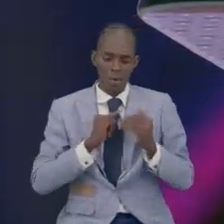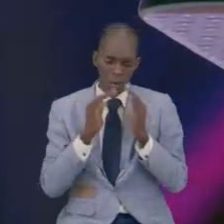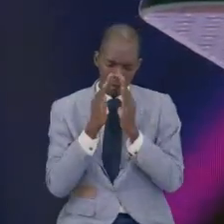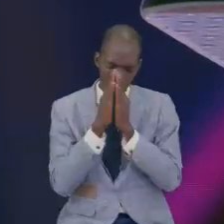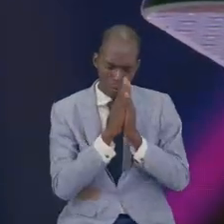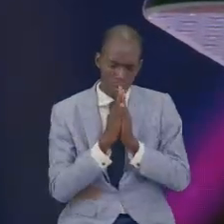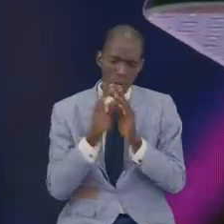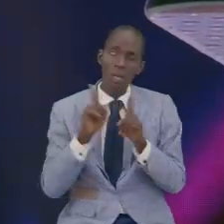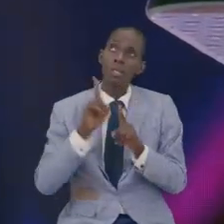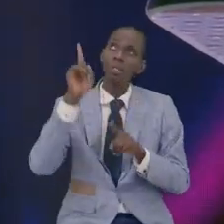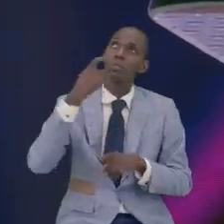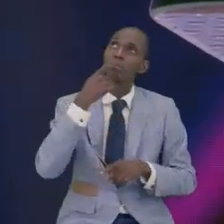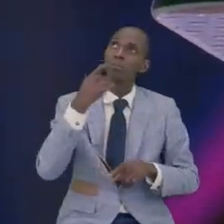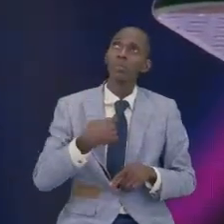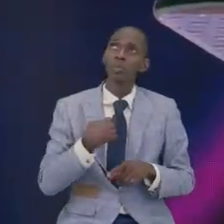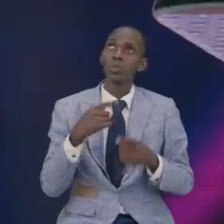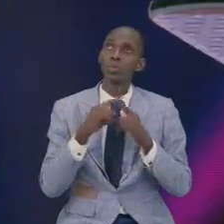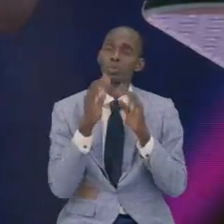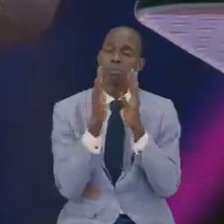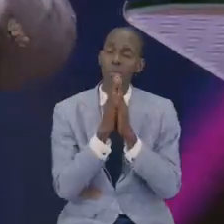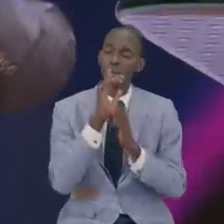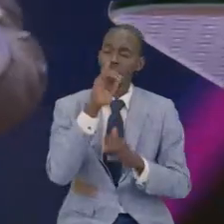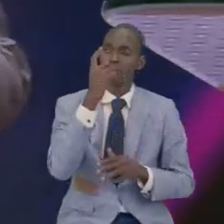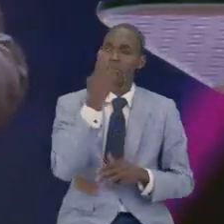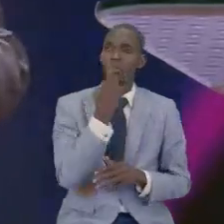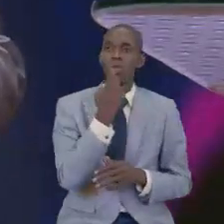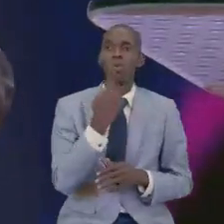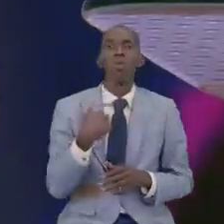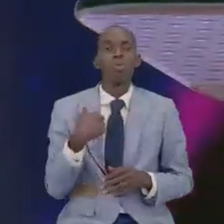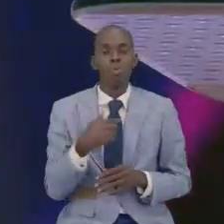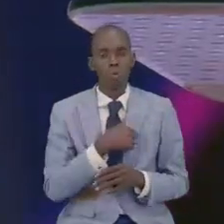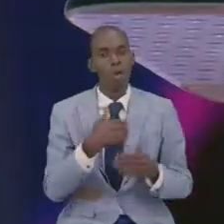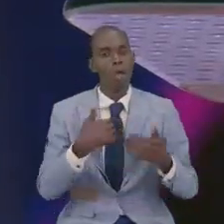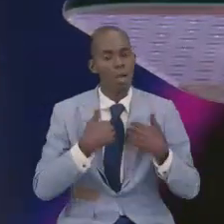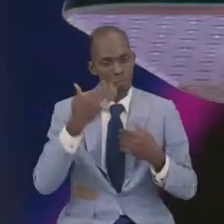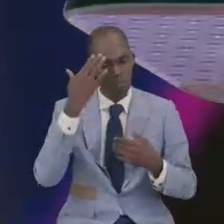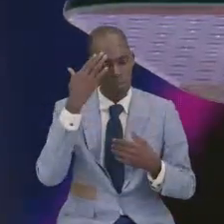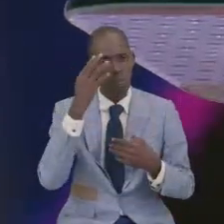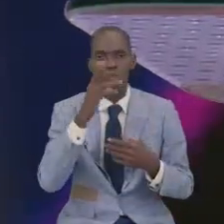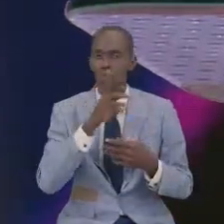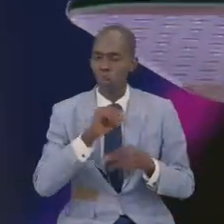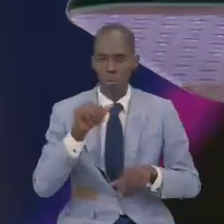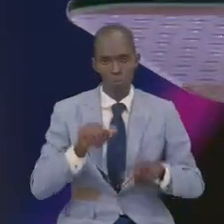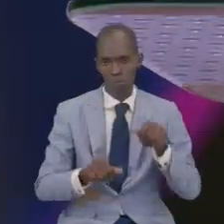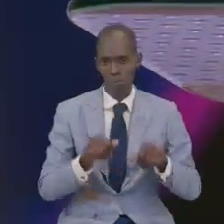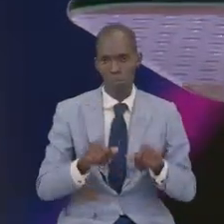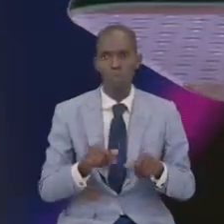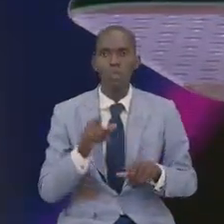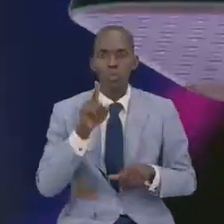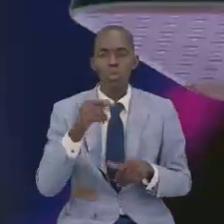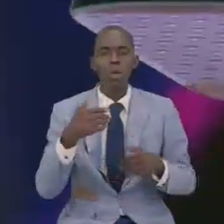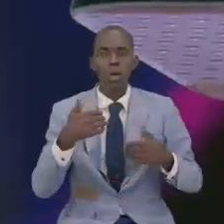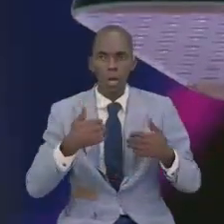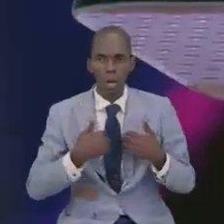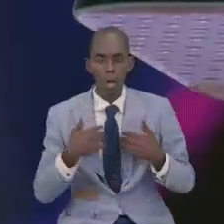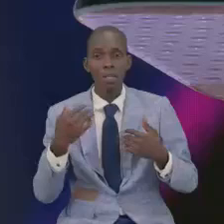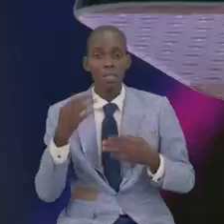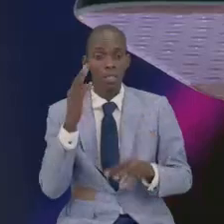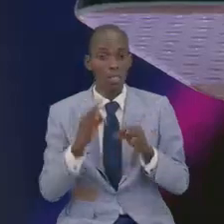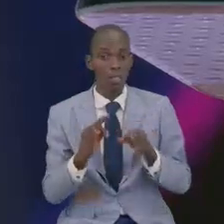as He said I should pray? We have the knowledge, no doubt. If I were to ask any of us